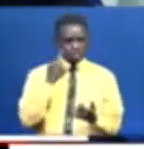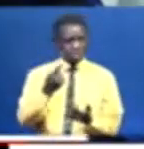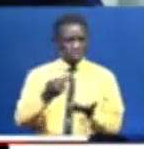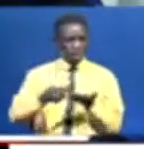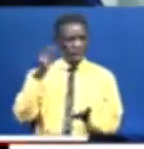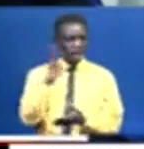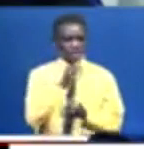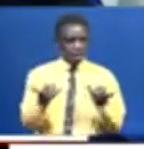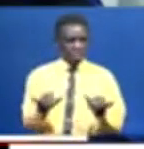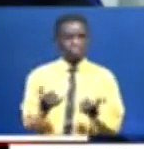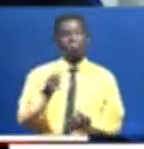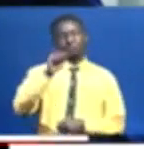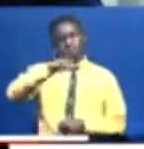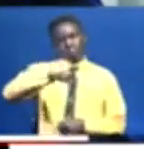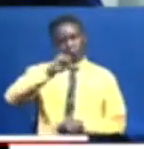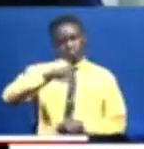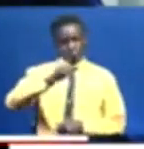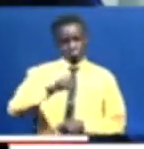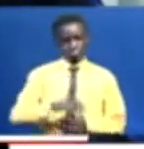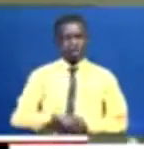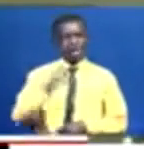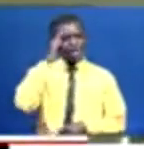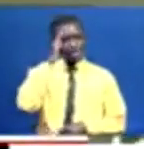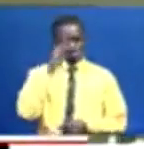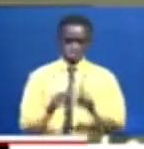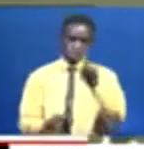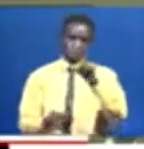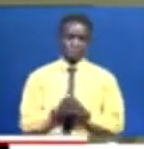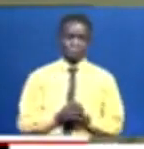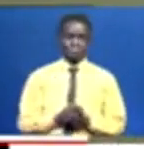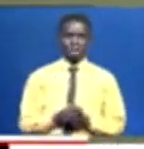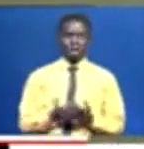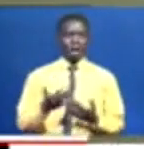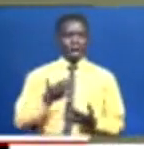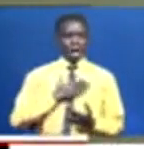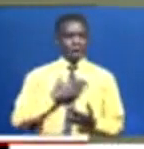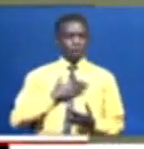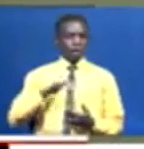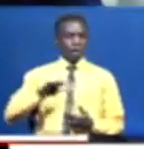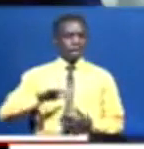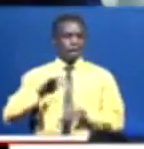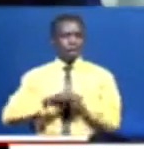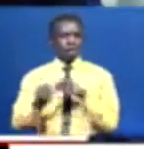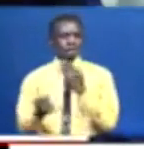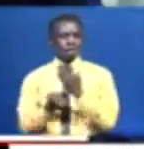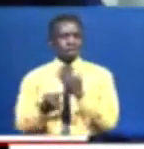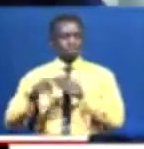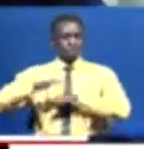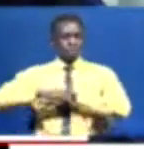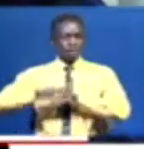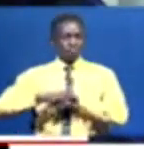threats, and the reason is one. Our reliance on technology, digital platforms, channels is